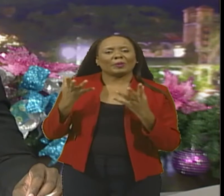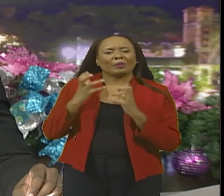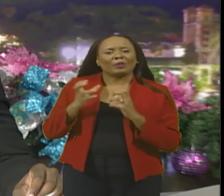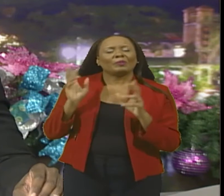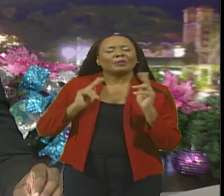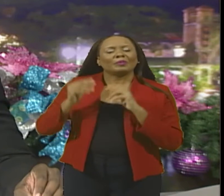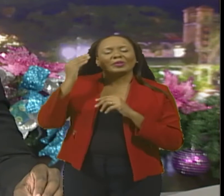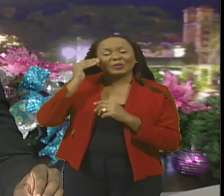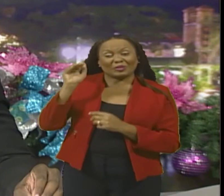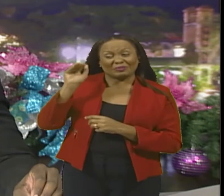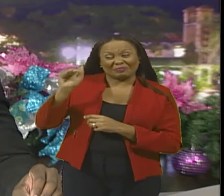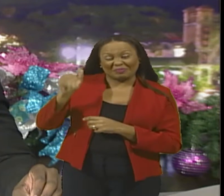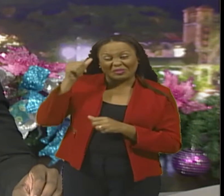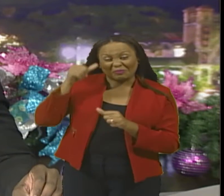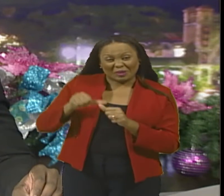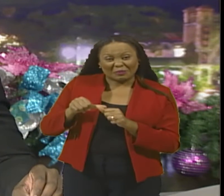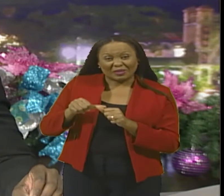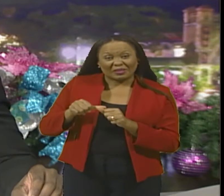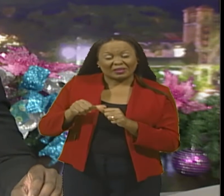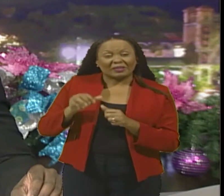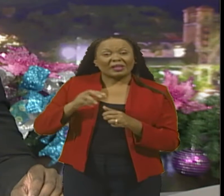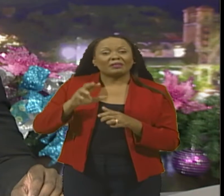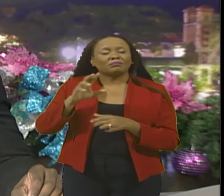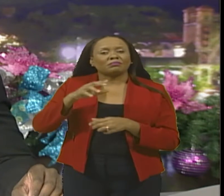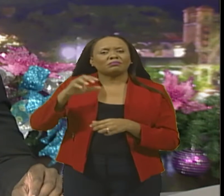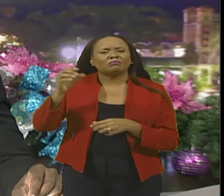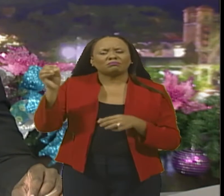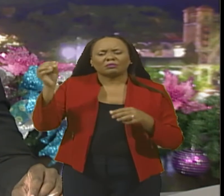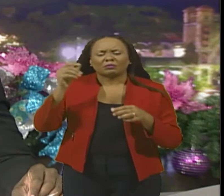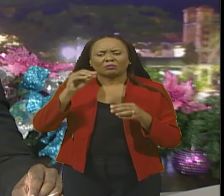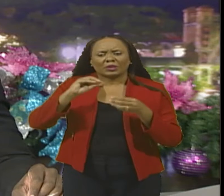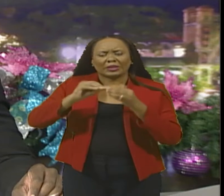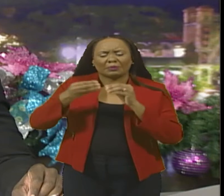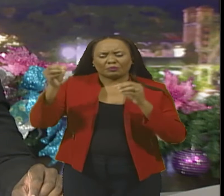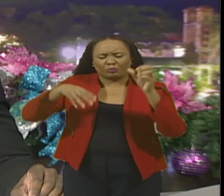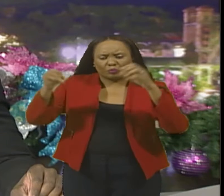Johnson, reminded that the raffle is used to raise funds to